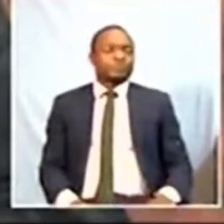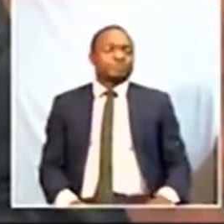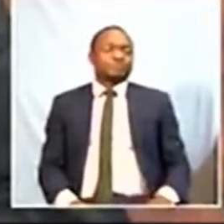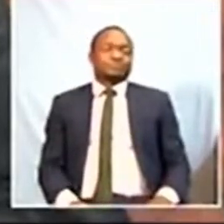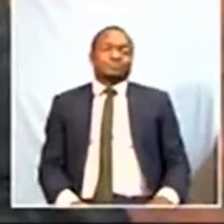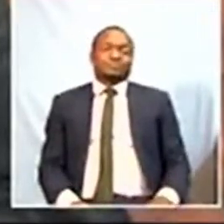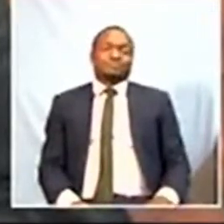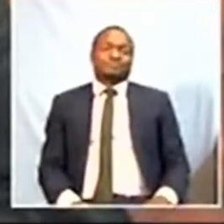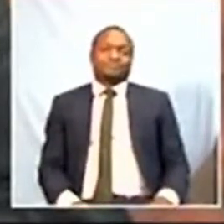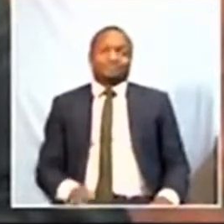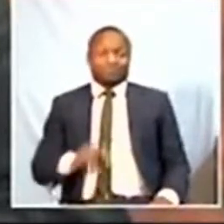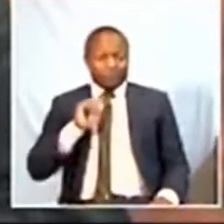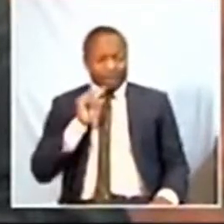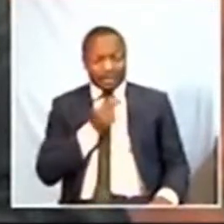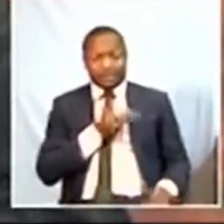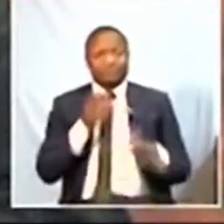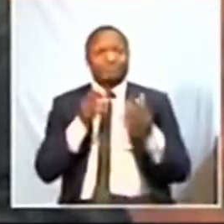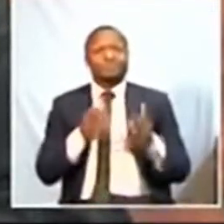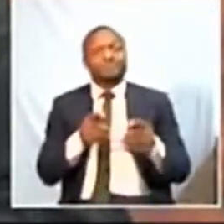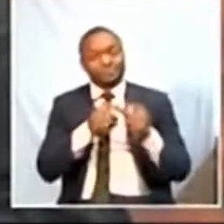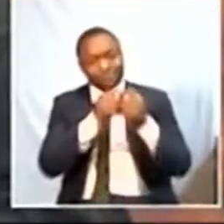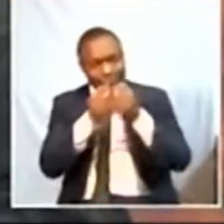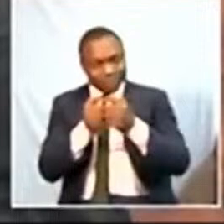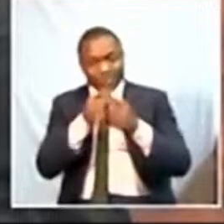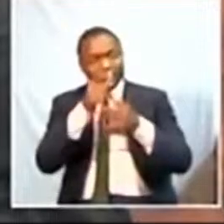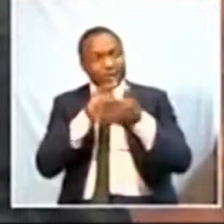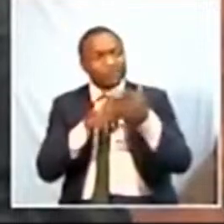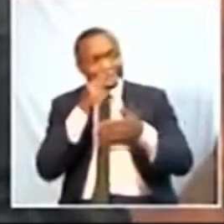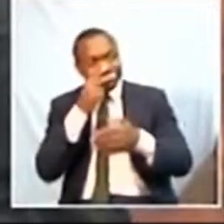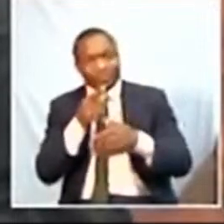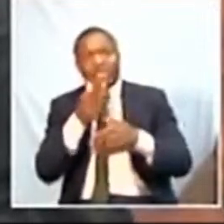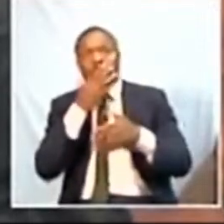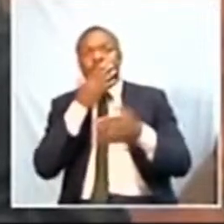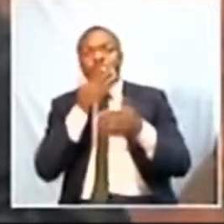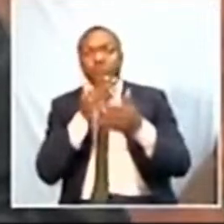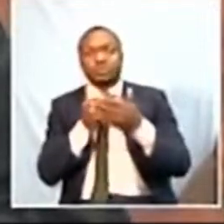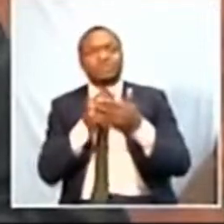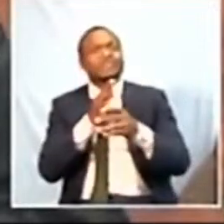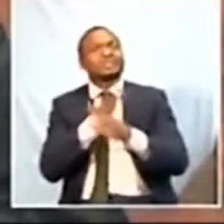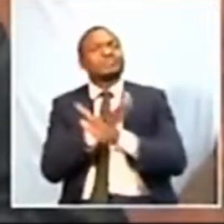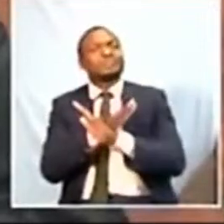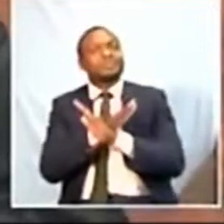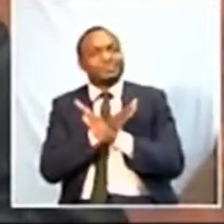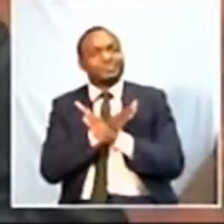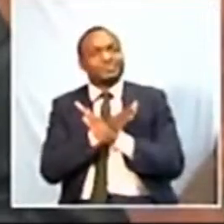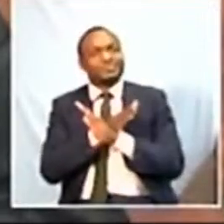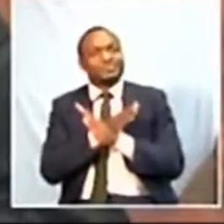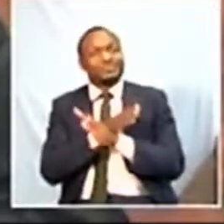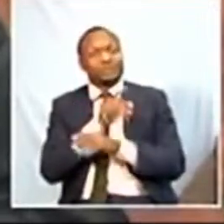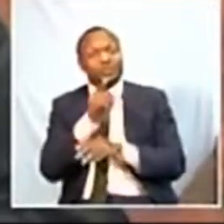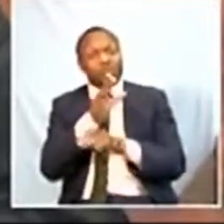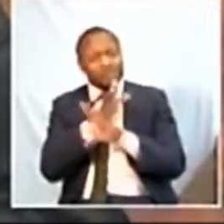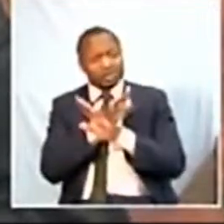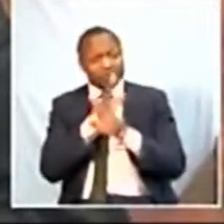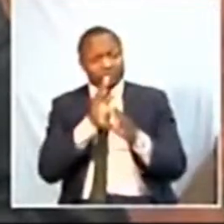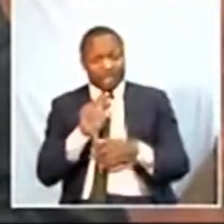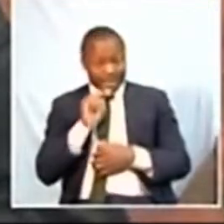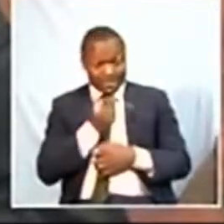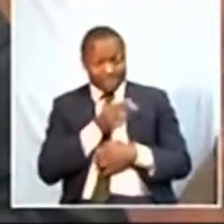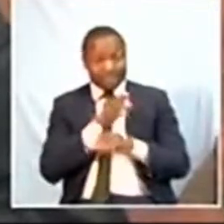So we are in this together. All we want is to see a great Zambia. You are Zambians, we are